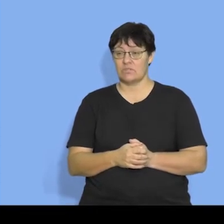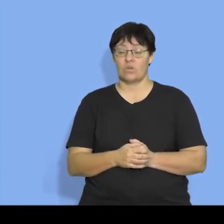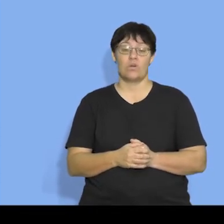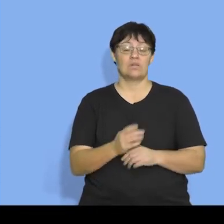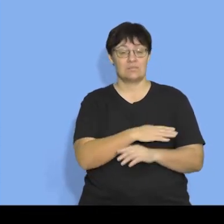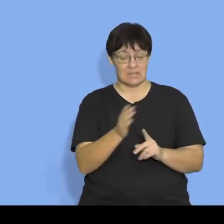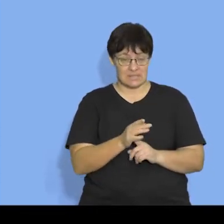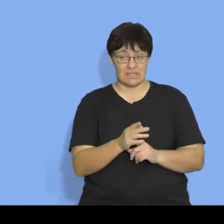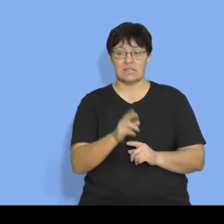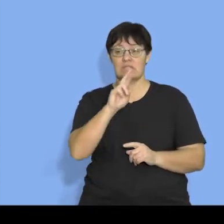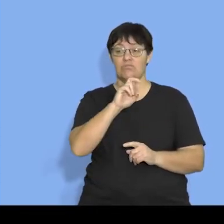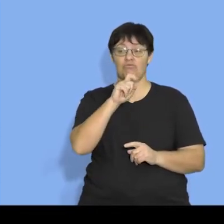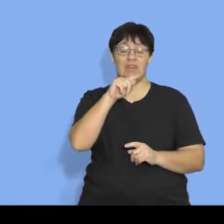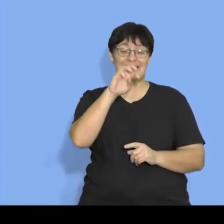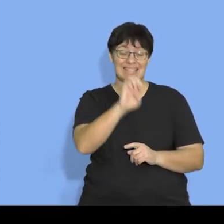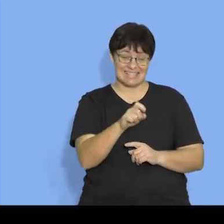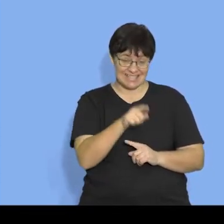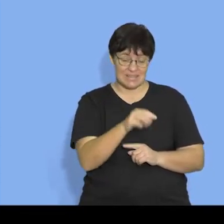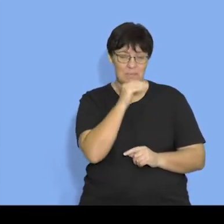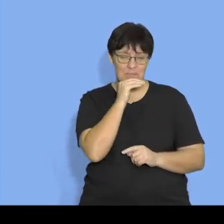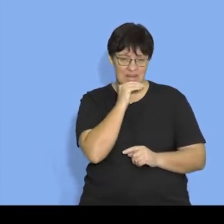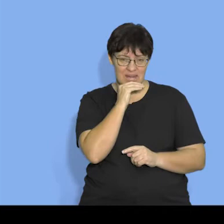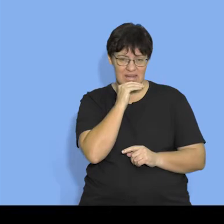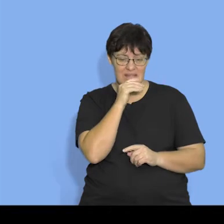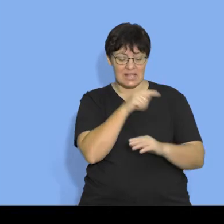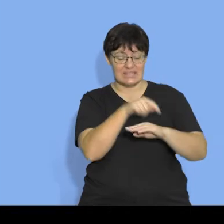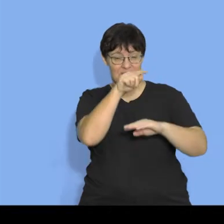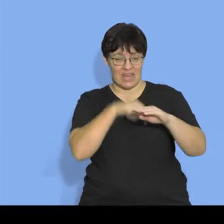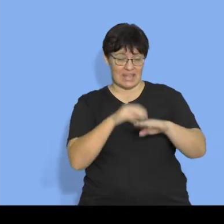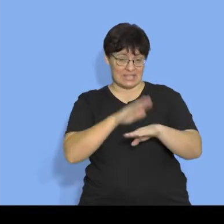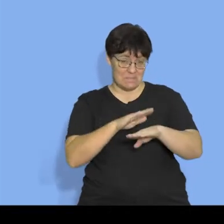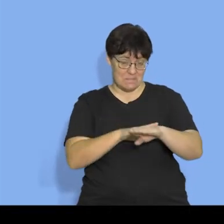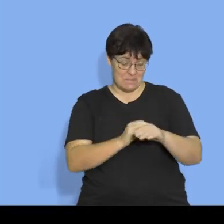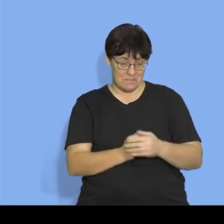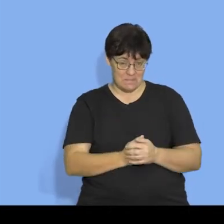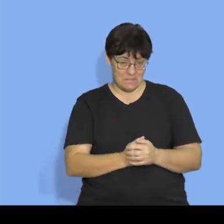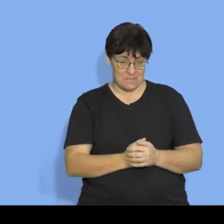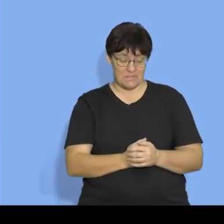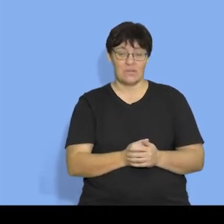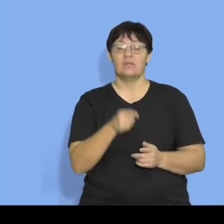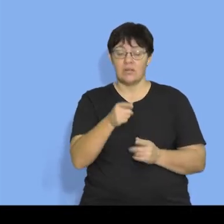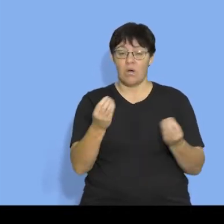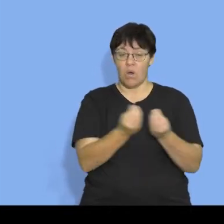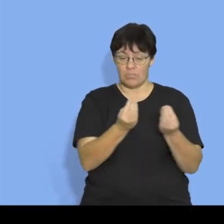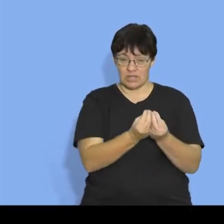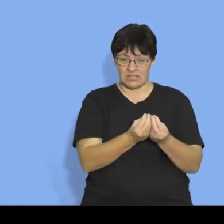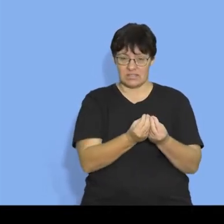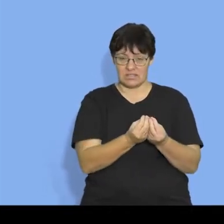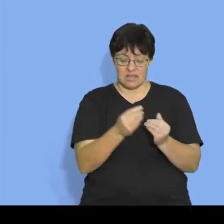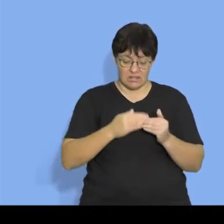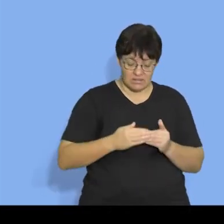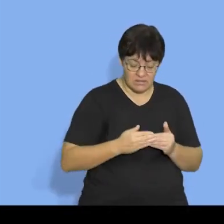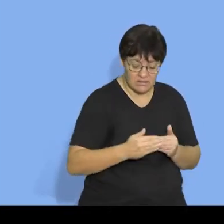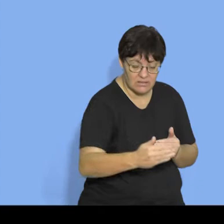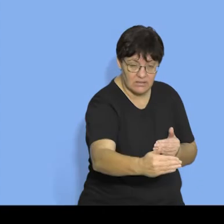speed is the rate. Rate means divide by time, at which an object covers